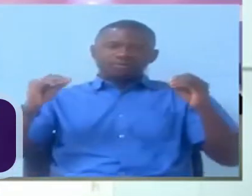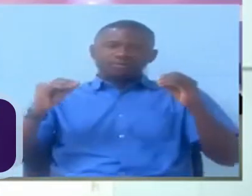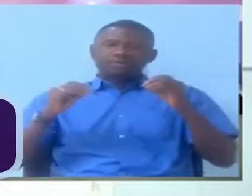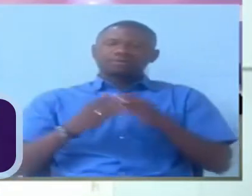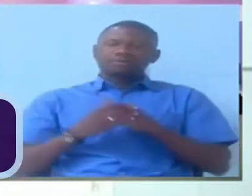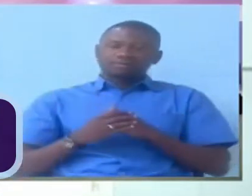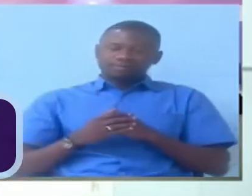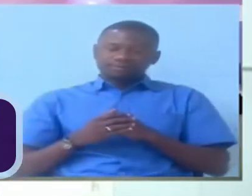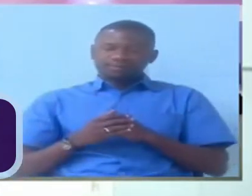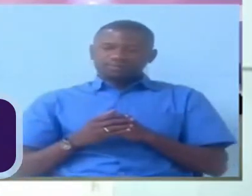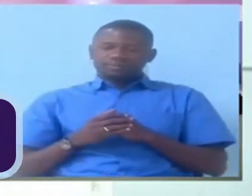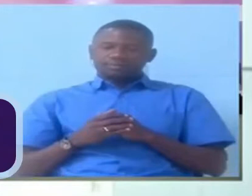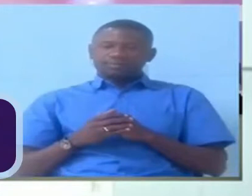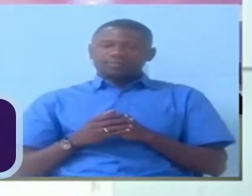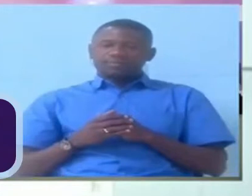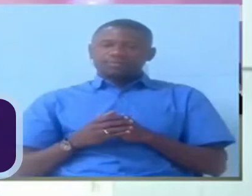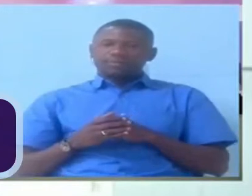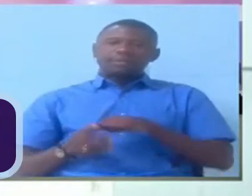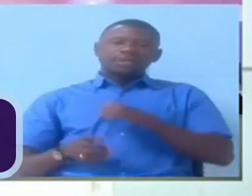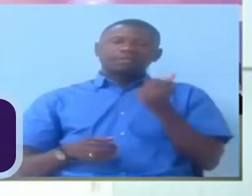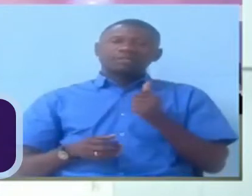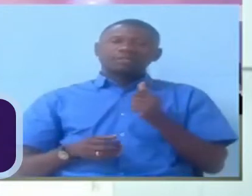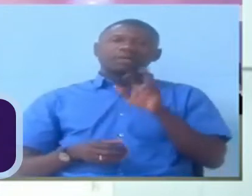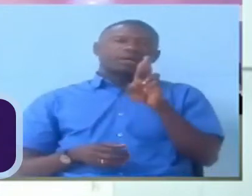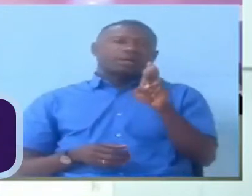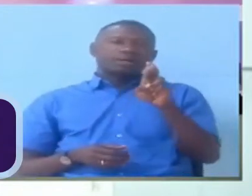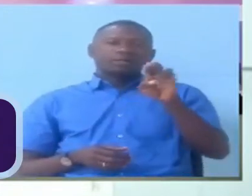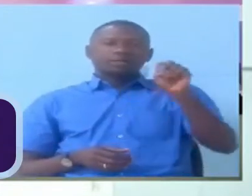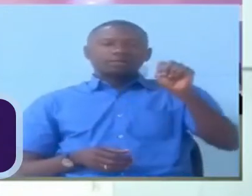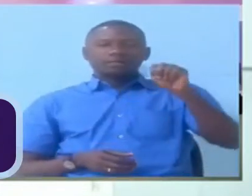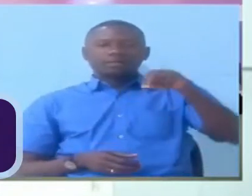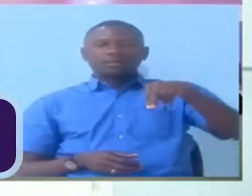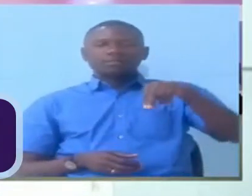That's true. I did not perform well. So already three subjects aggregate